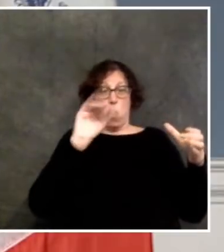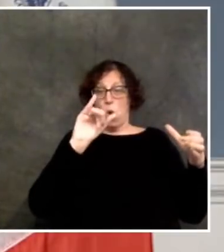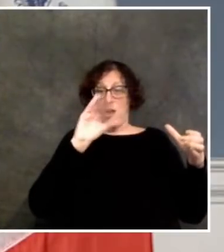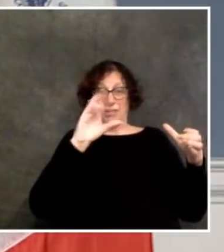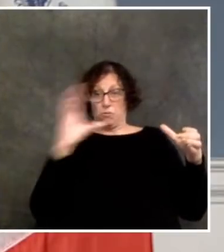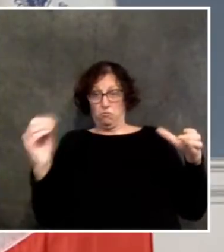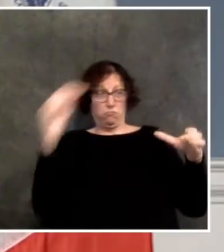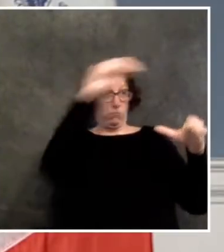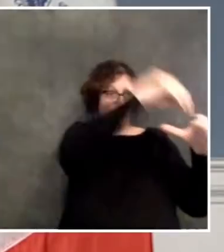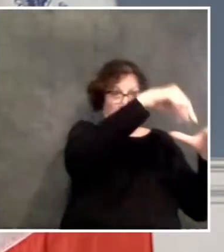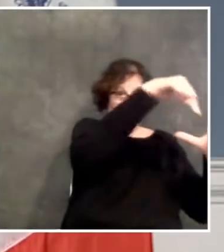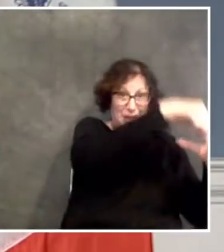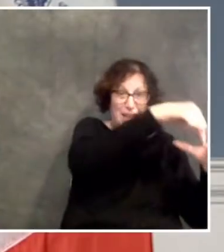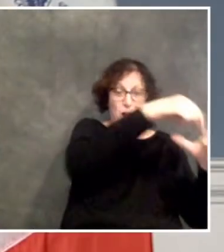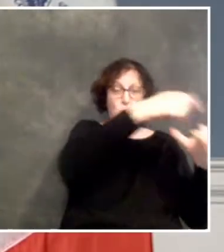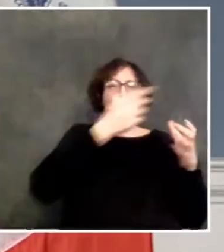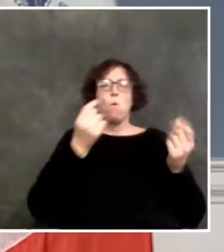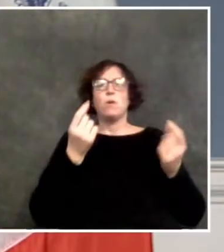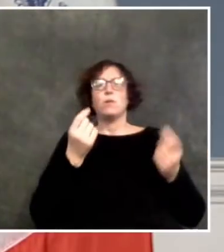be in ICUs.